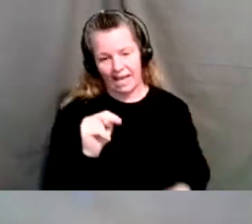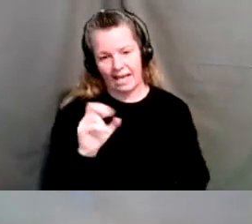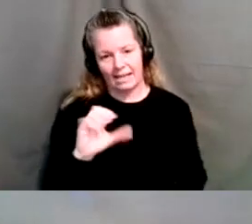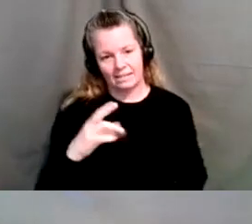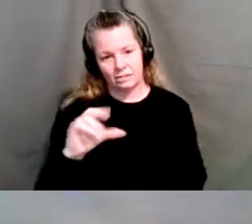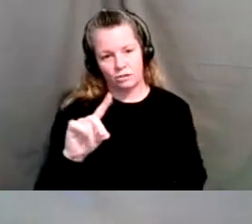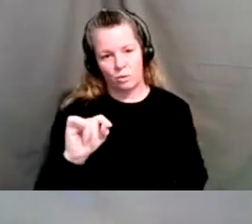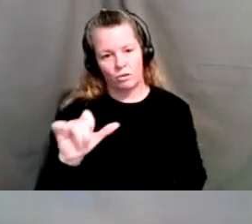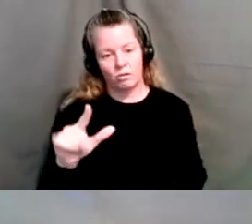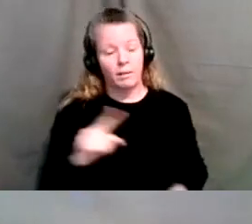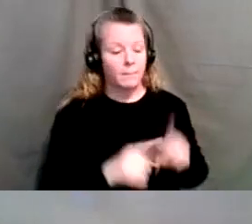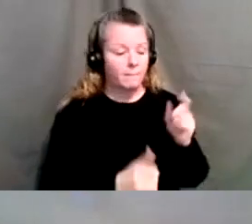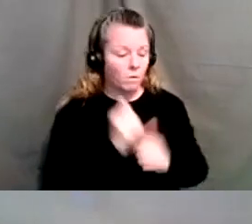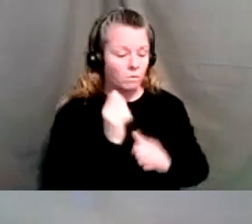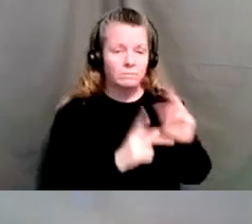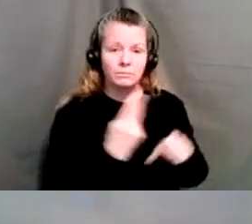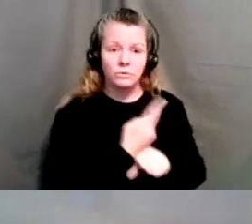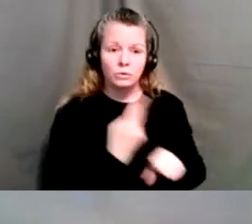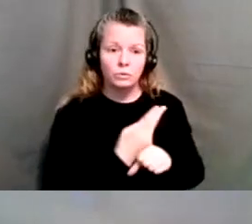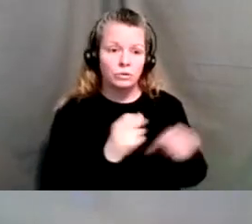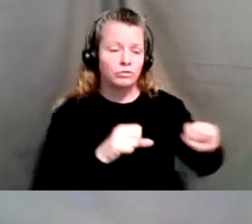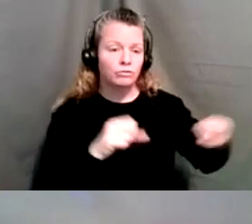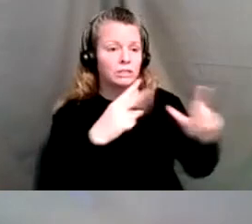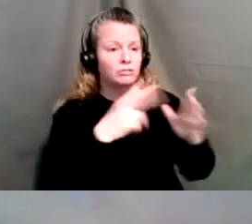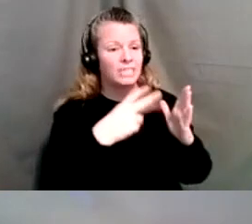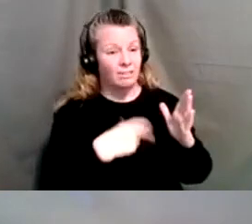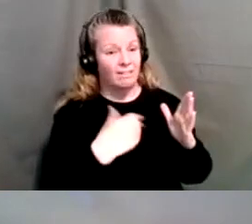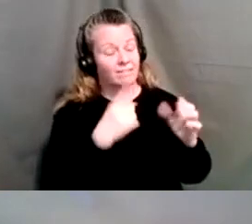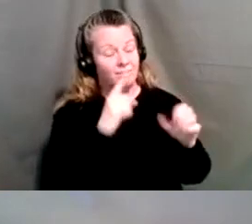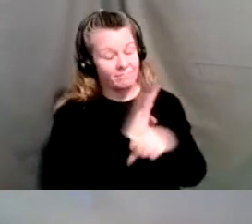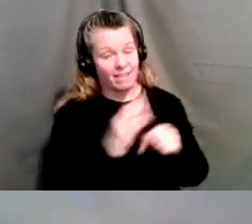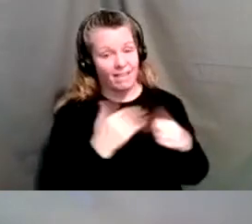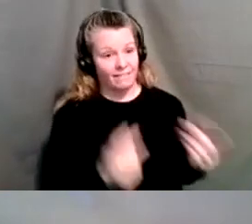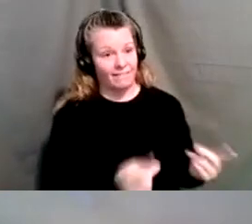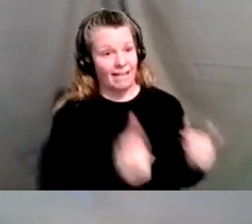who use a screen reader regularly actually have it turned up faster than that.